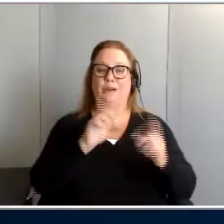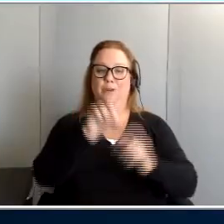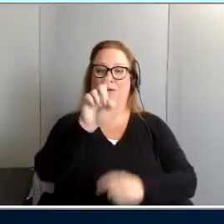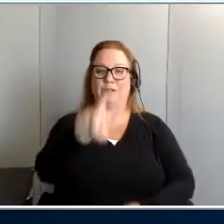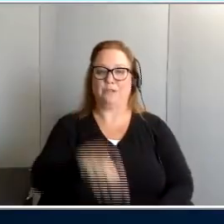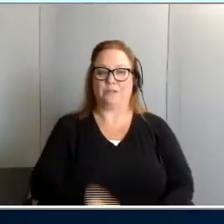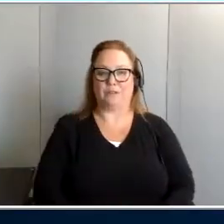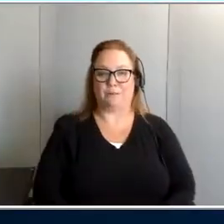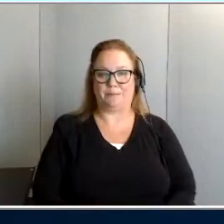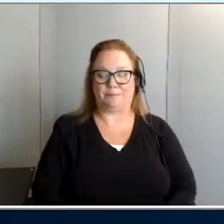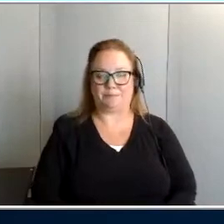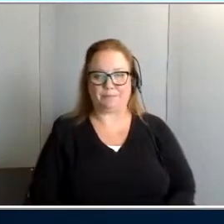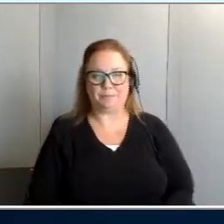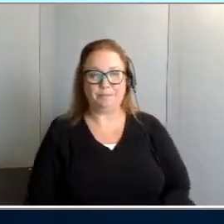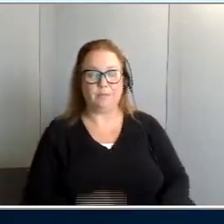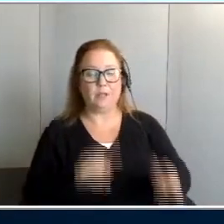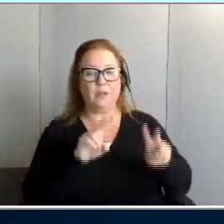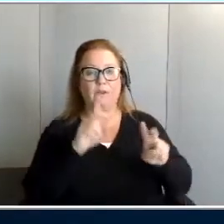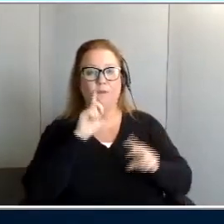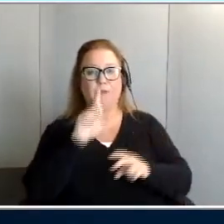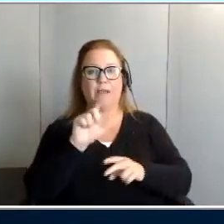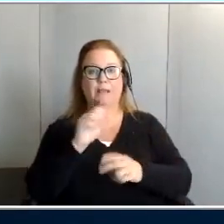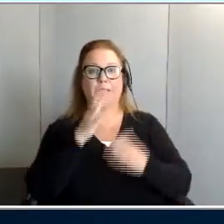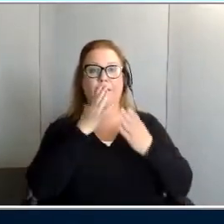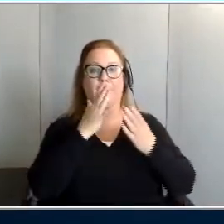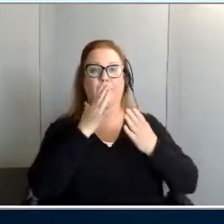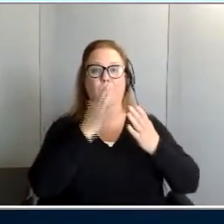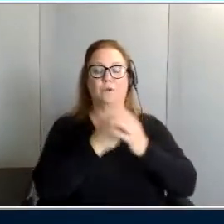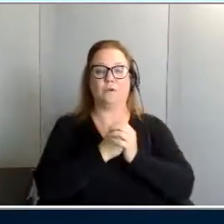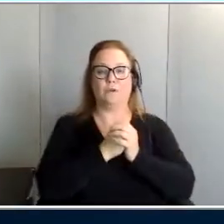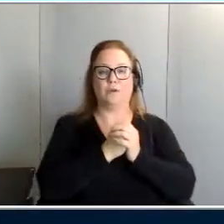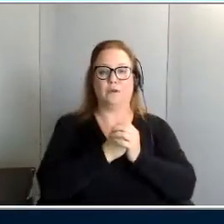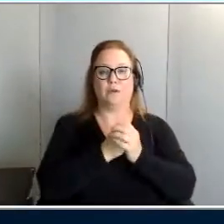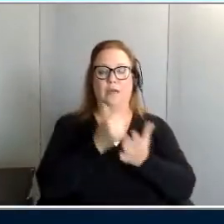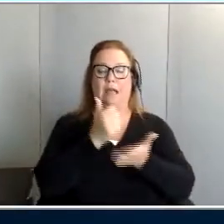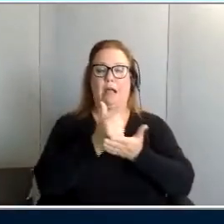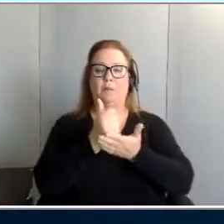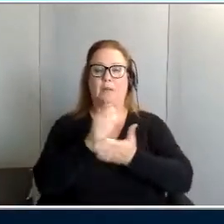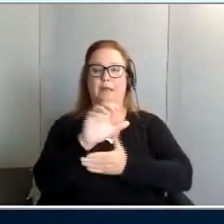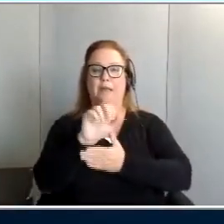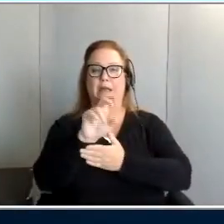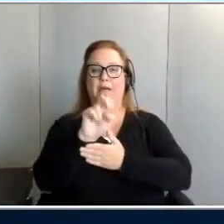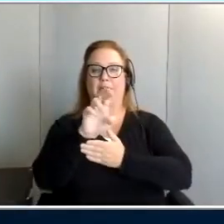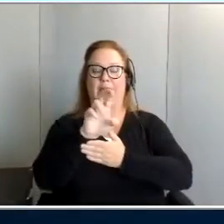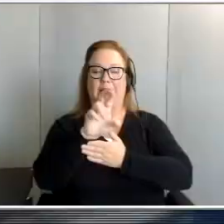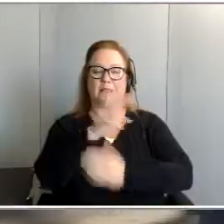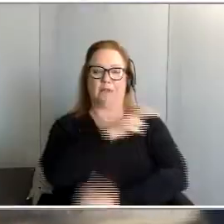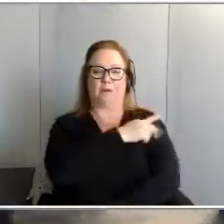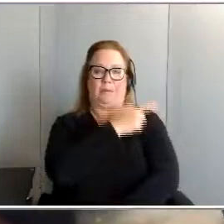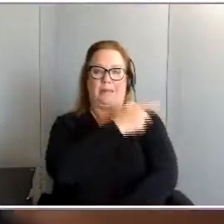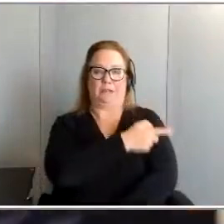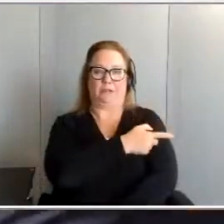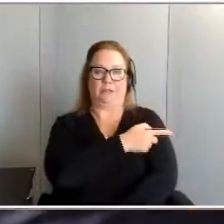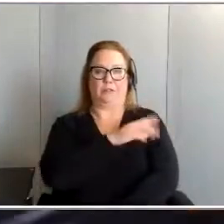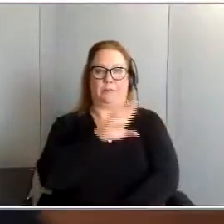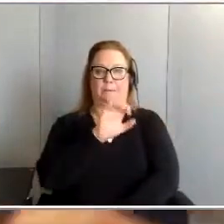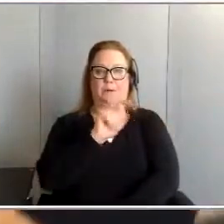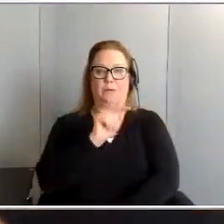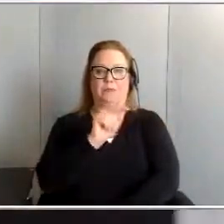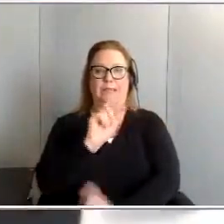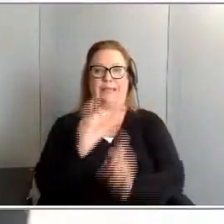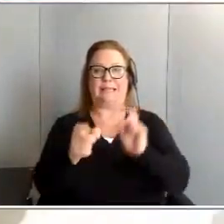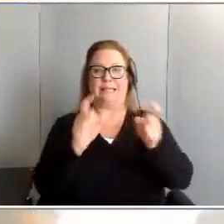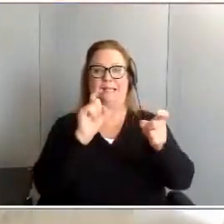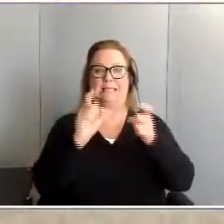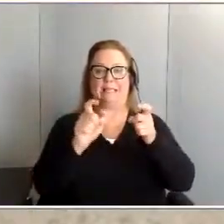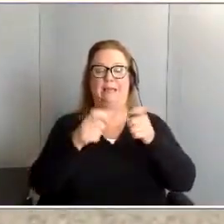Looking forward to it. Alexis, thank you so much. Helping give cancer patients an extra boost. Take a look at these gift bags designed